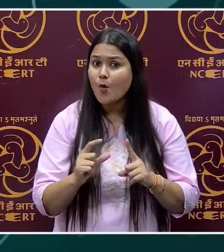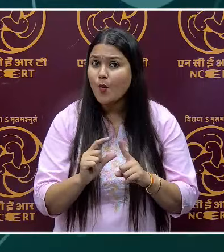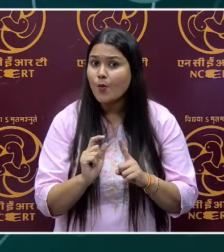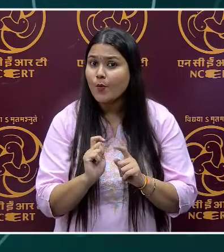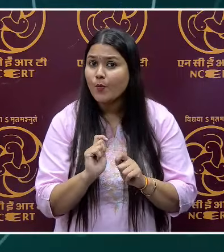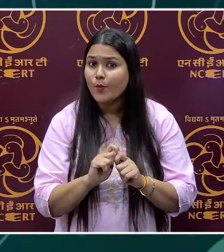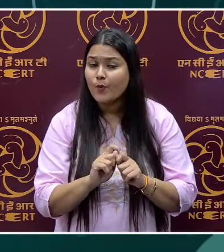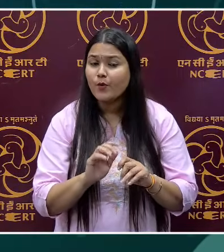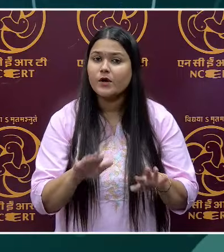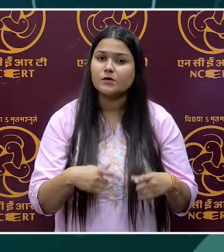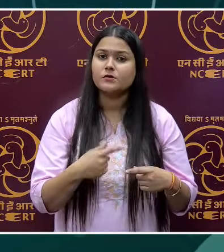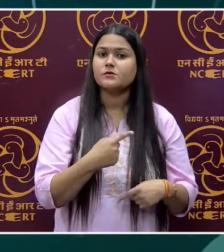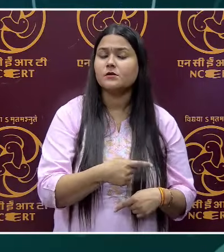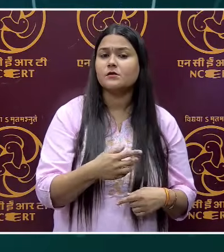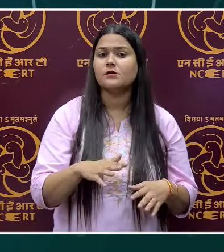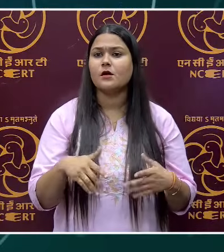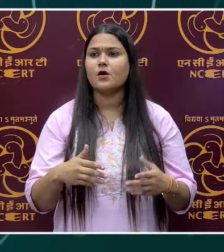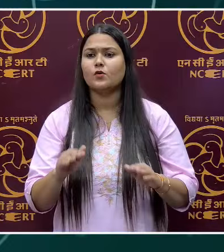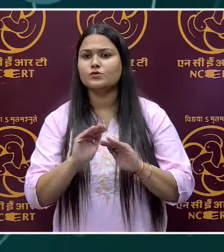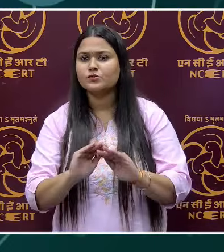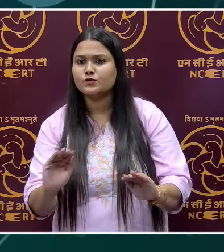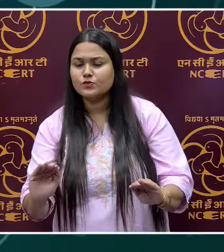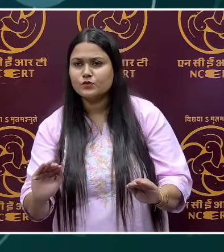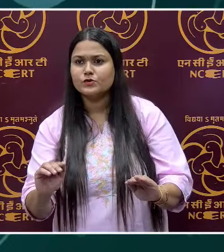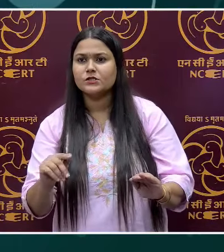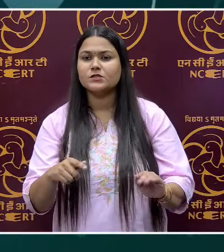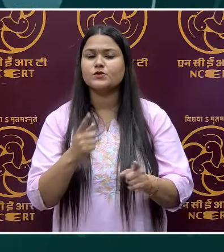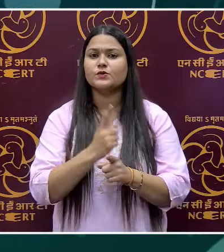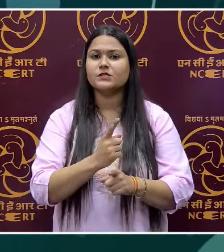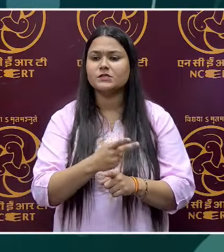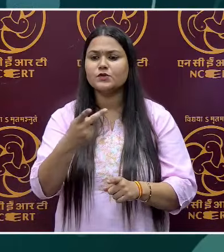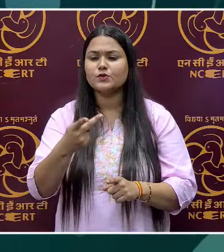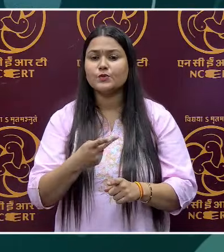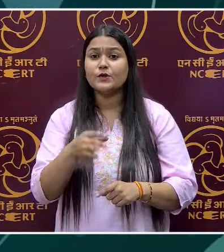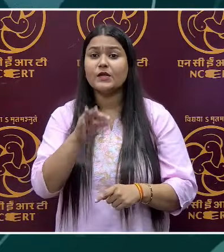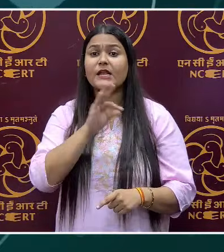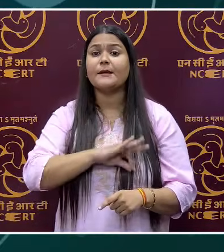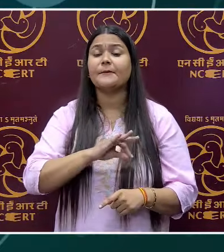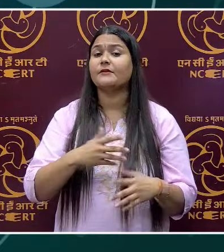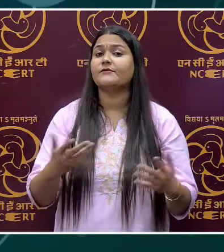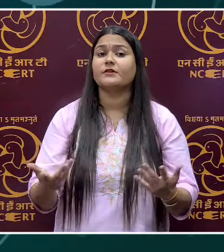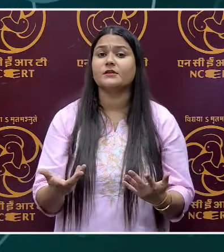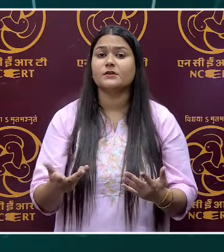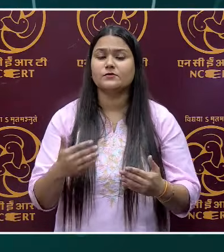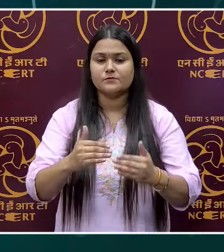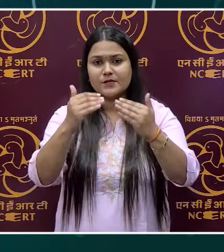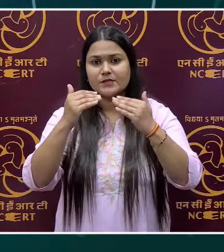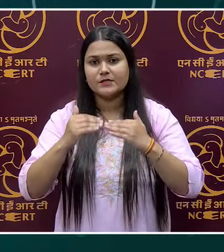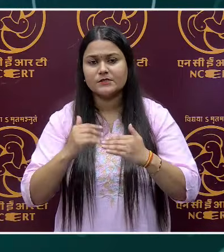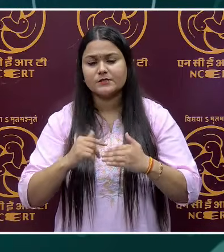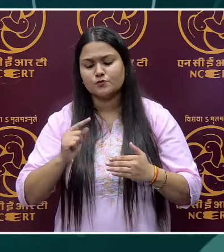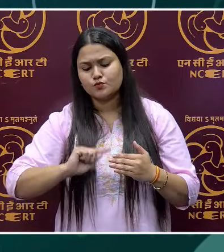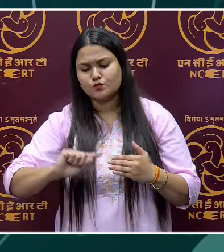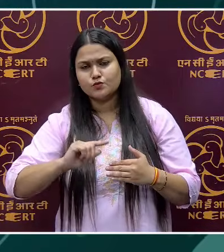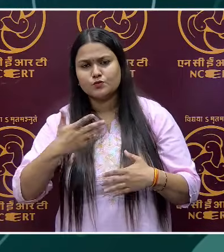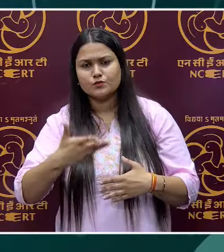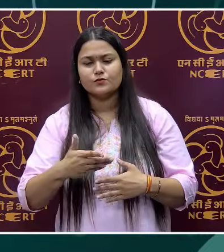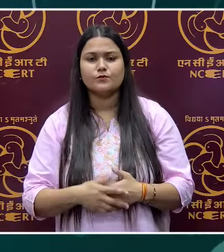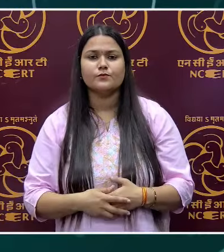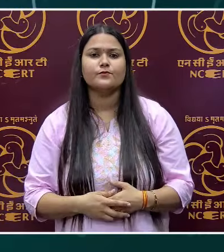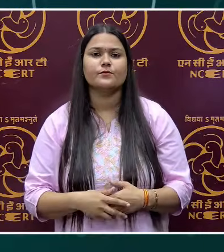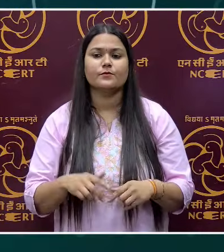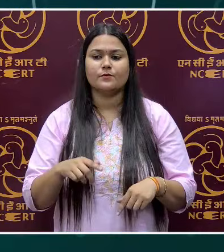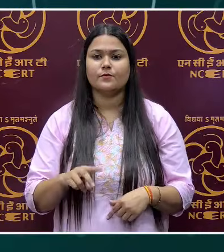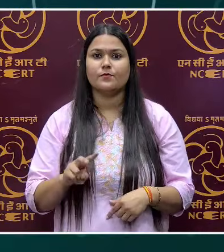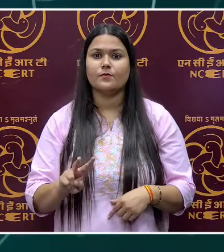it students and teachers can benefit from these virtual labs. Then we will scroll down a bit. Here is the